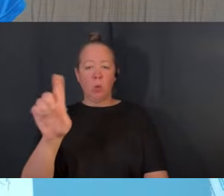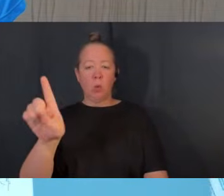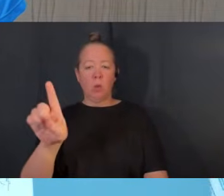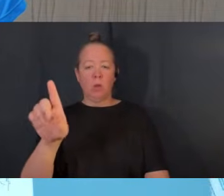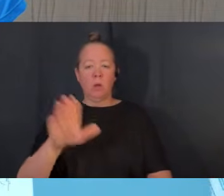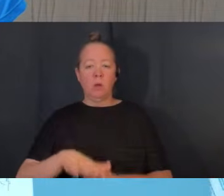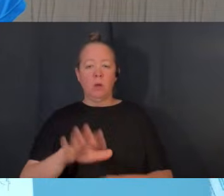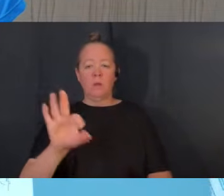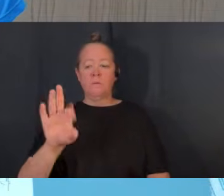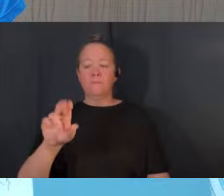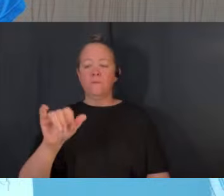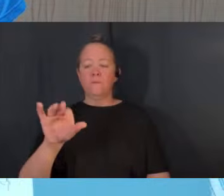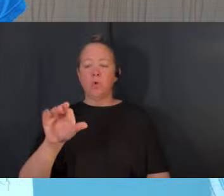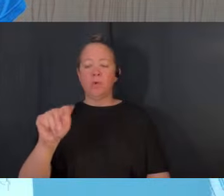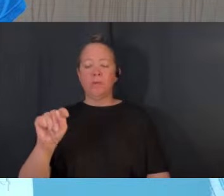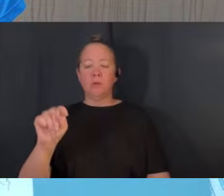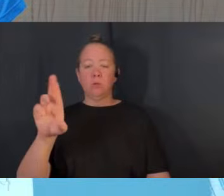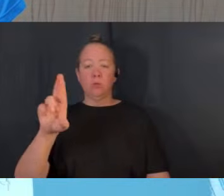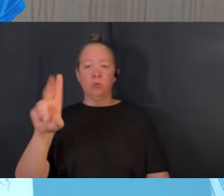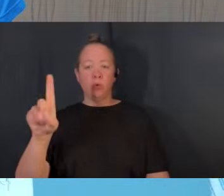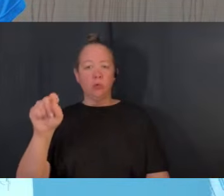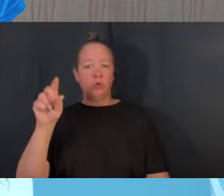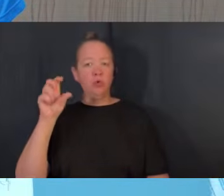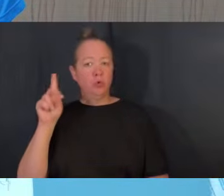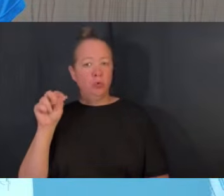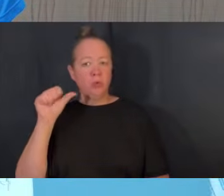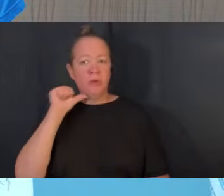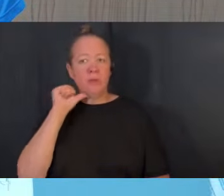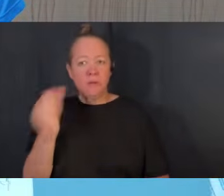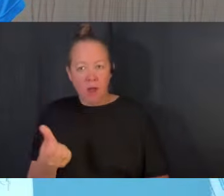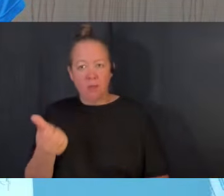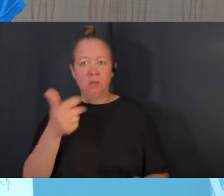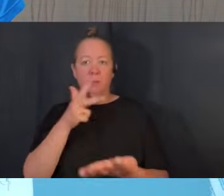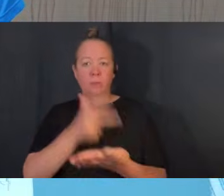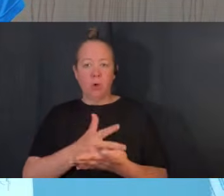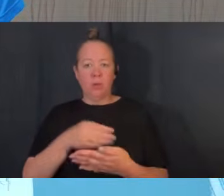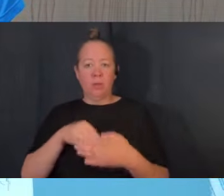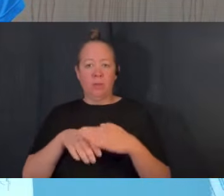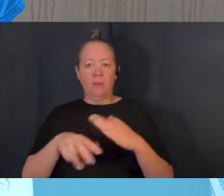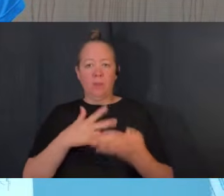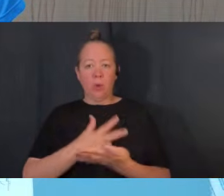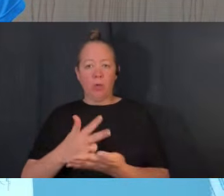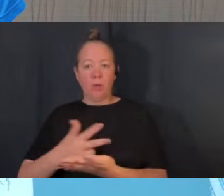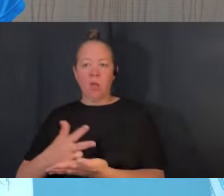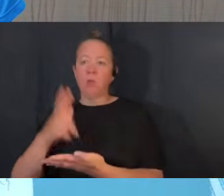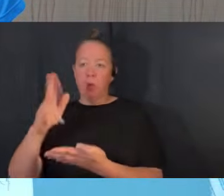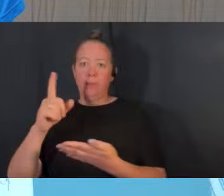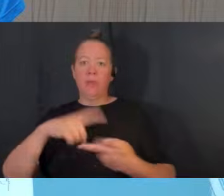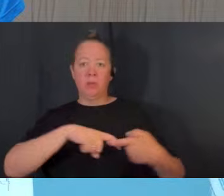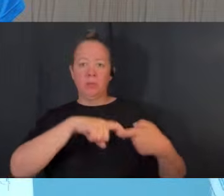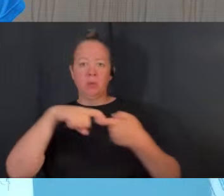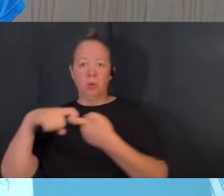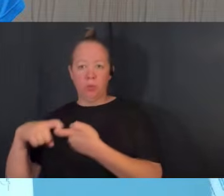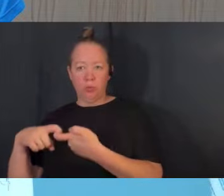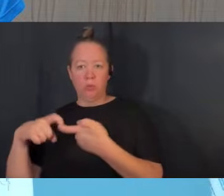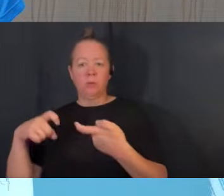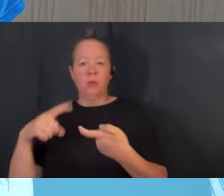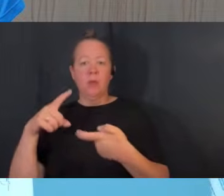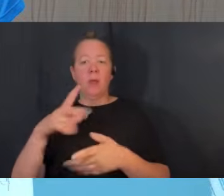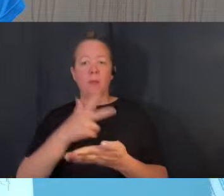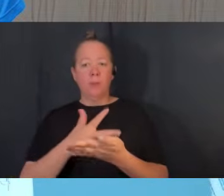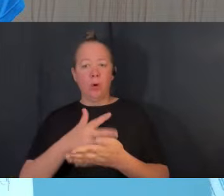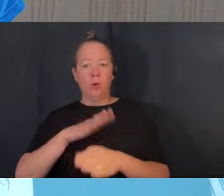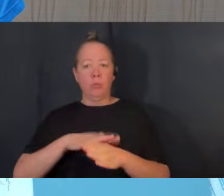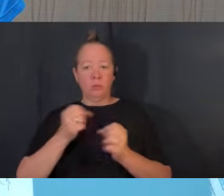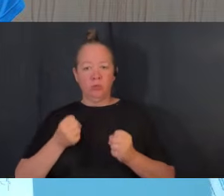on the surrounding streets. I will have mayor's hours from 9:30 to 11. Usually Patty assists